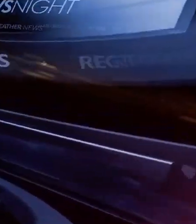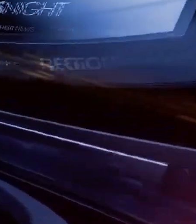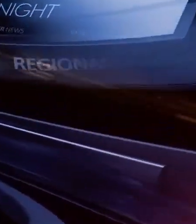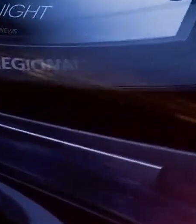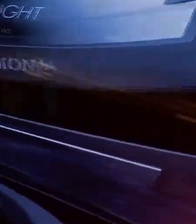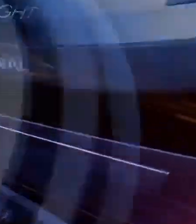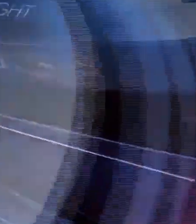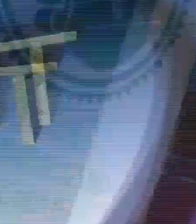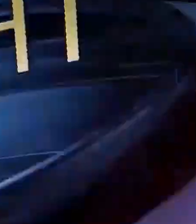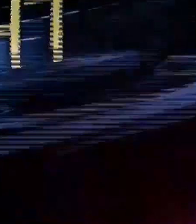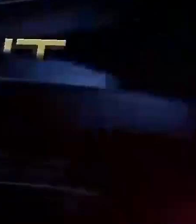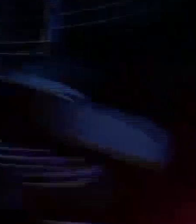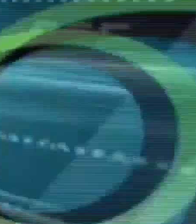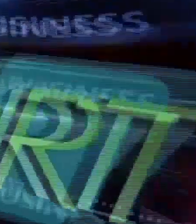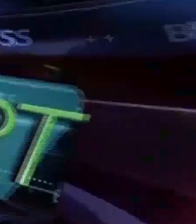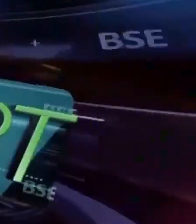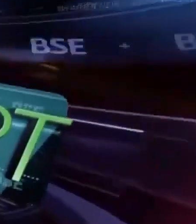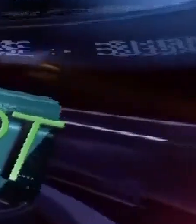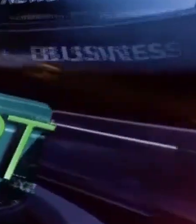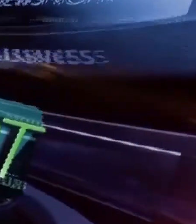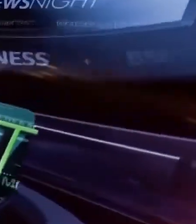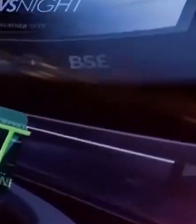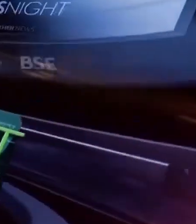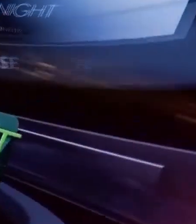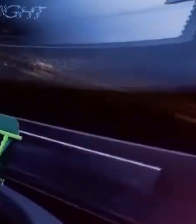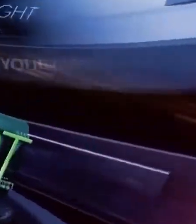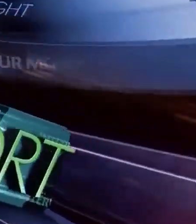from idea to enterprise.